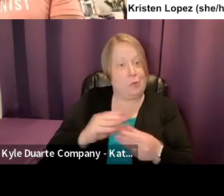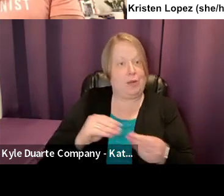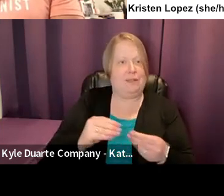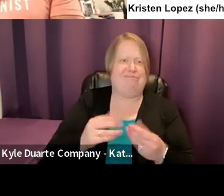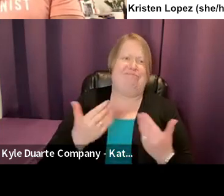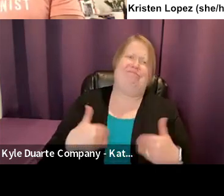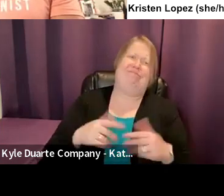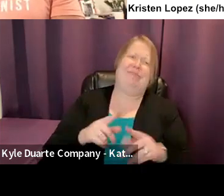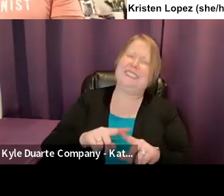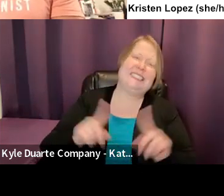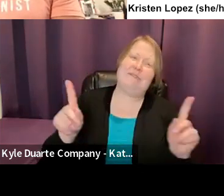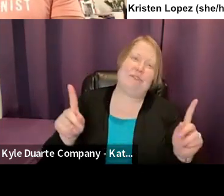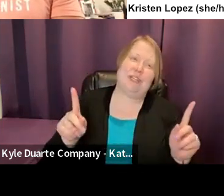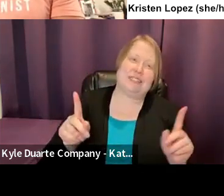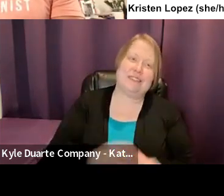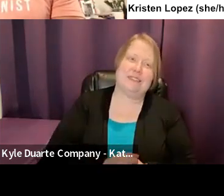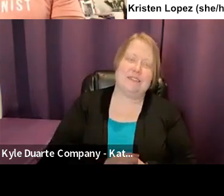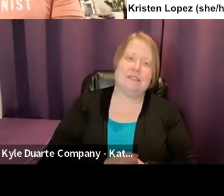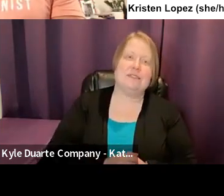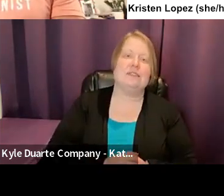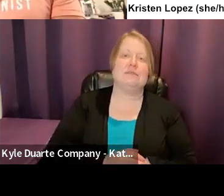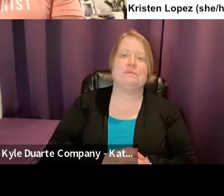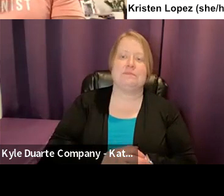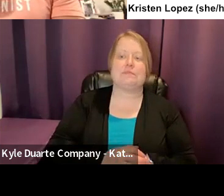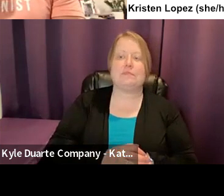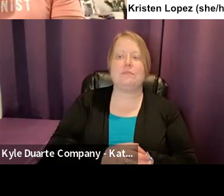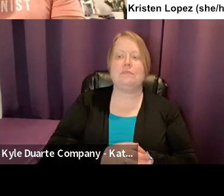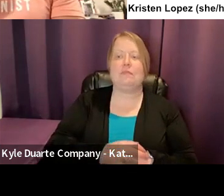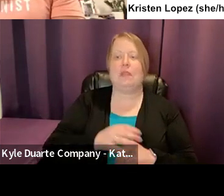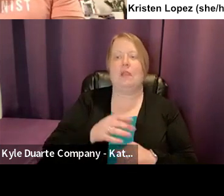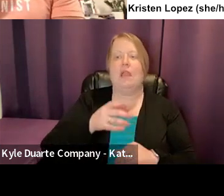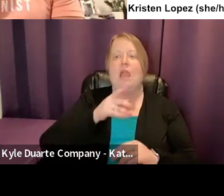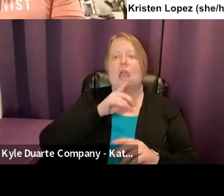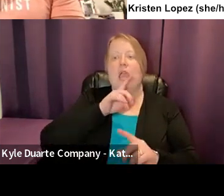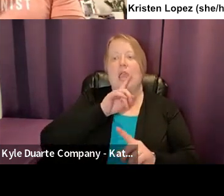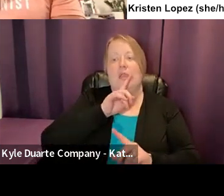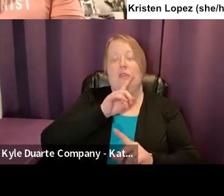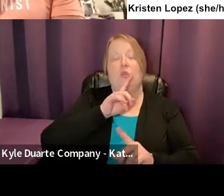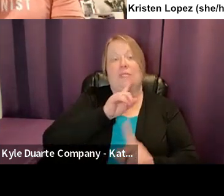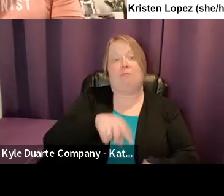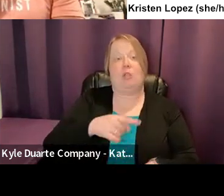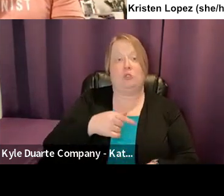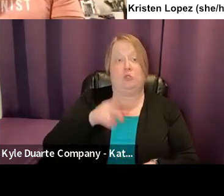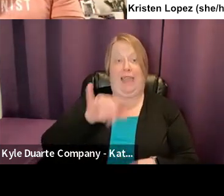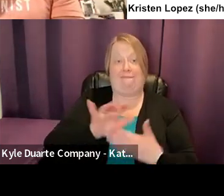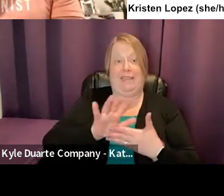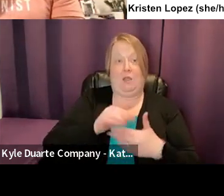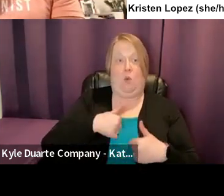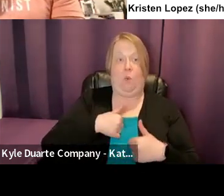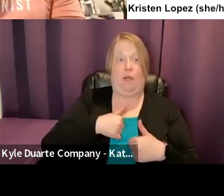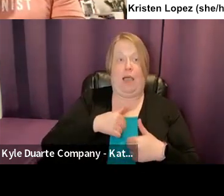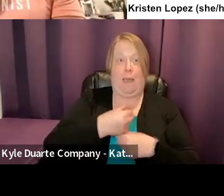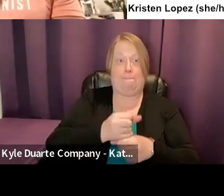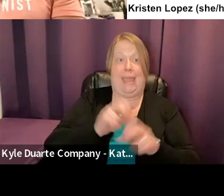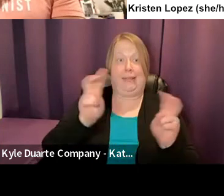totally different thing. The response to the video I made, Spaces, exemplified that. People